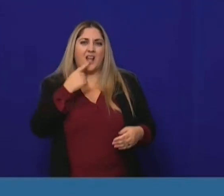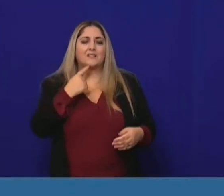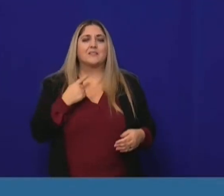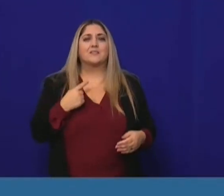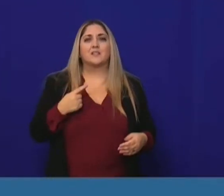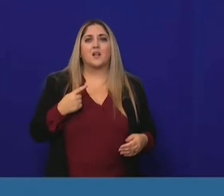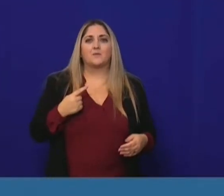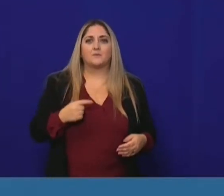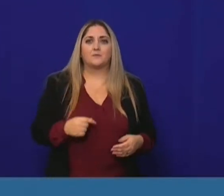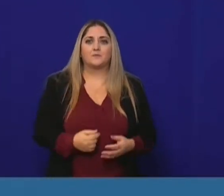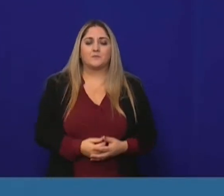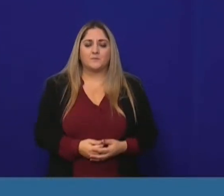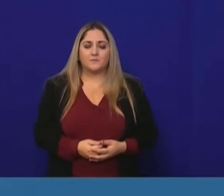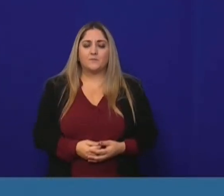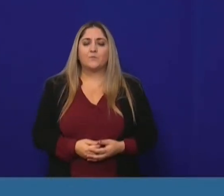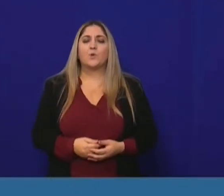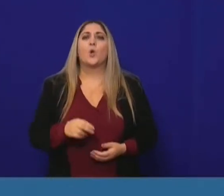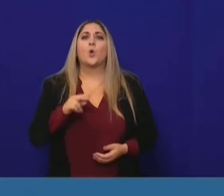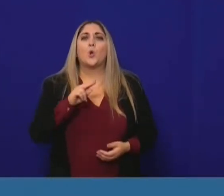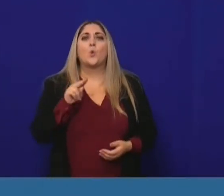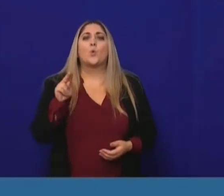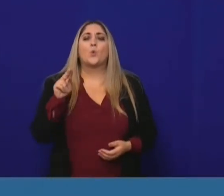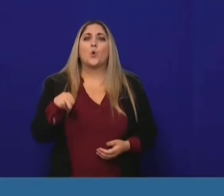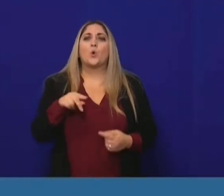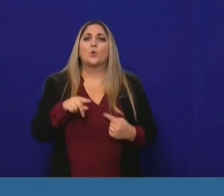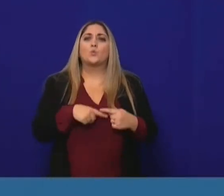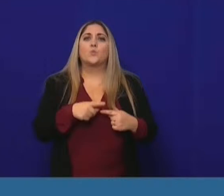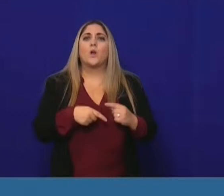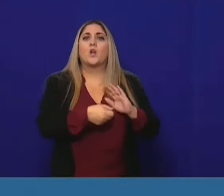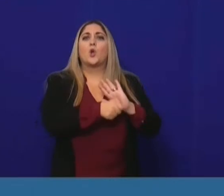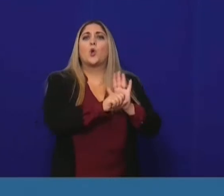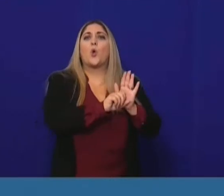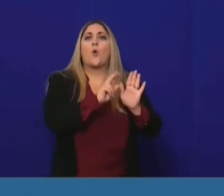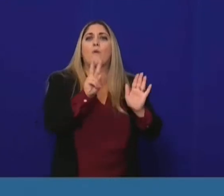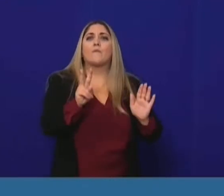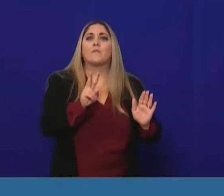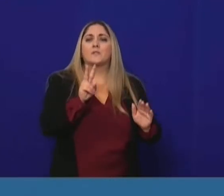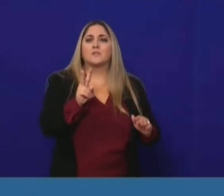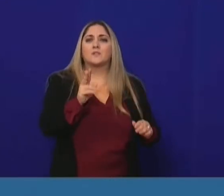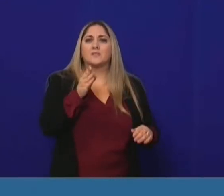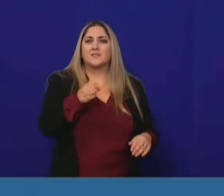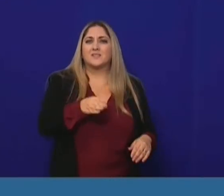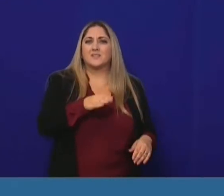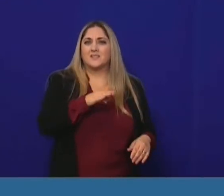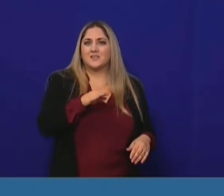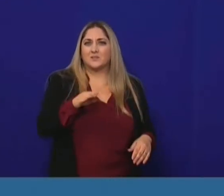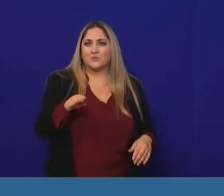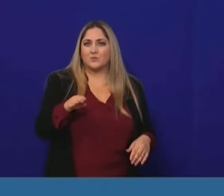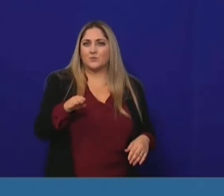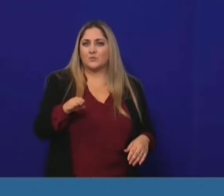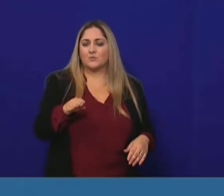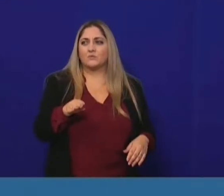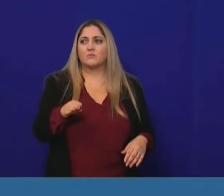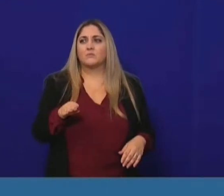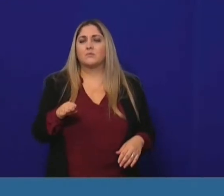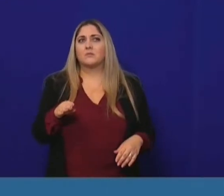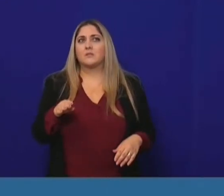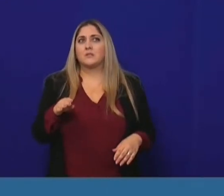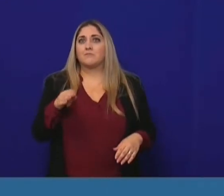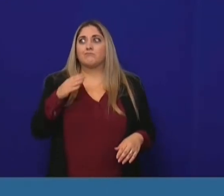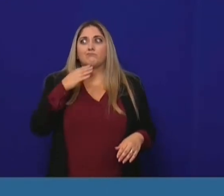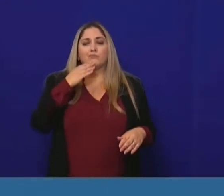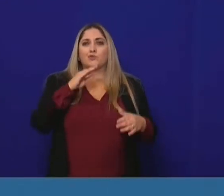the announcements of COVID deaths by Saha. They're no longer including underlying conditions. Is this because